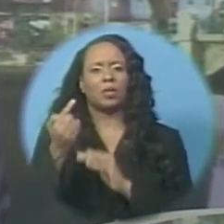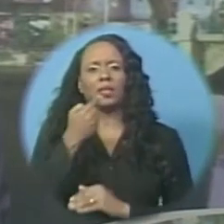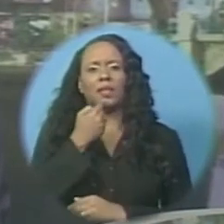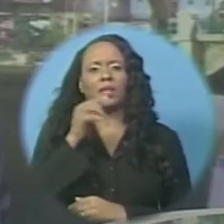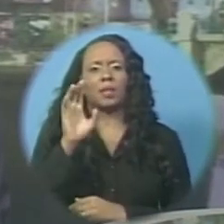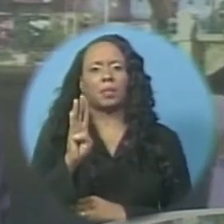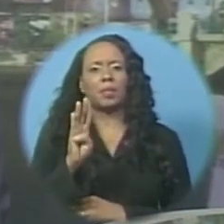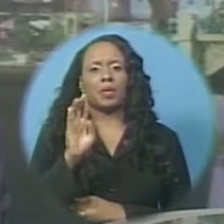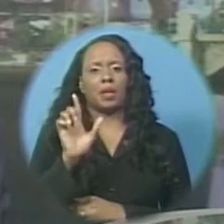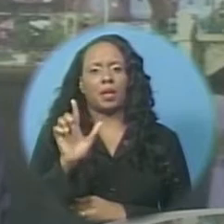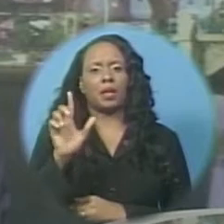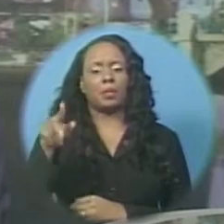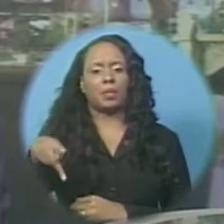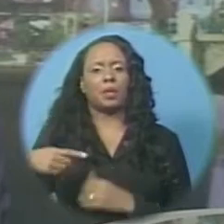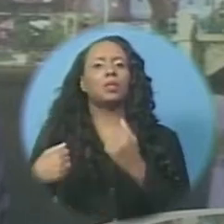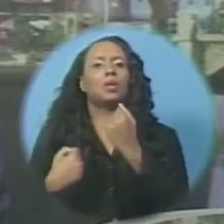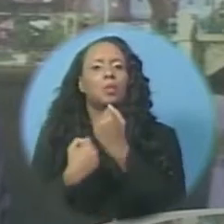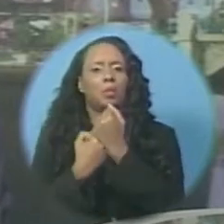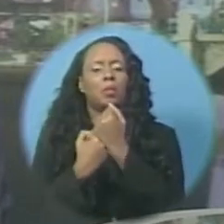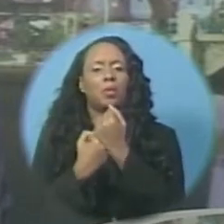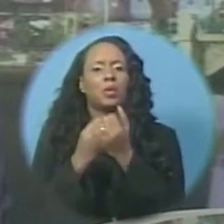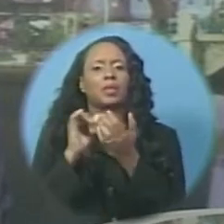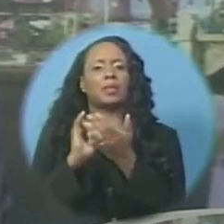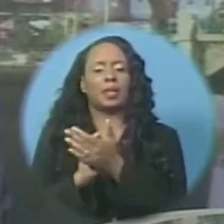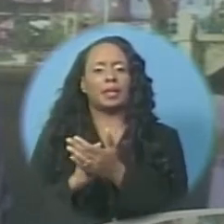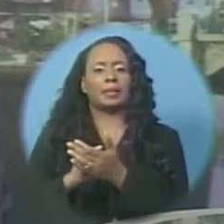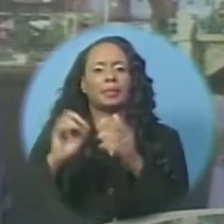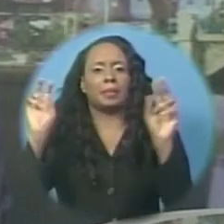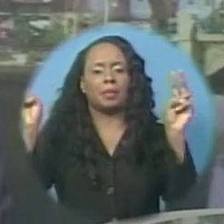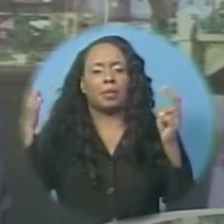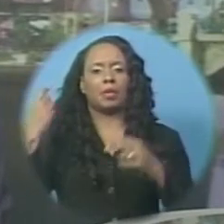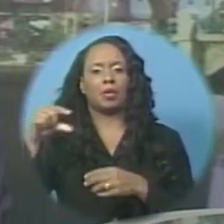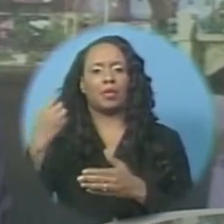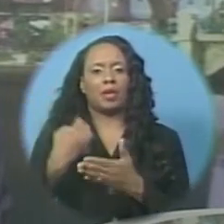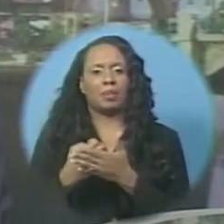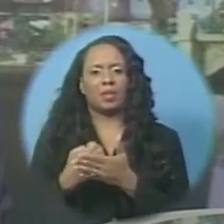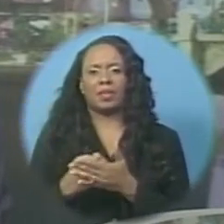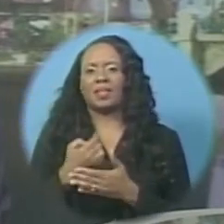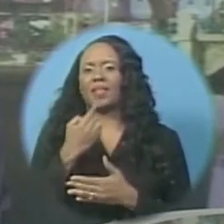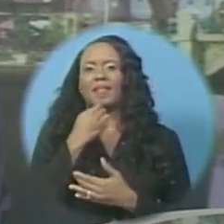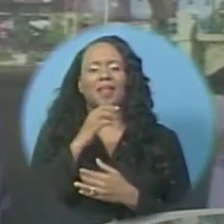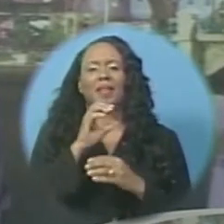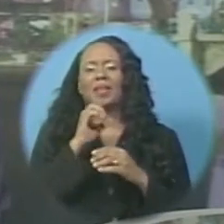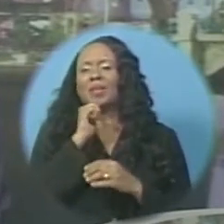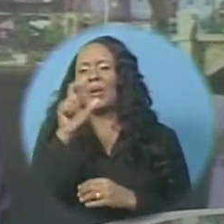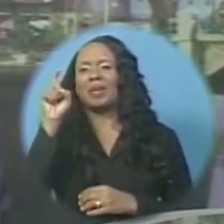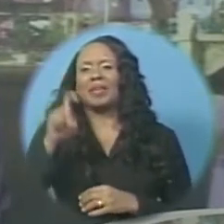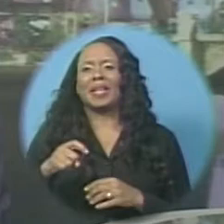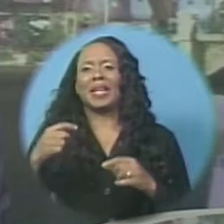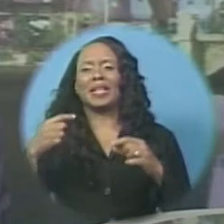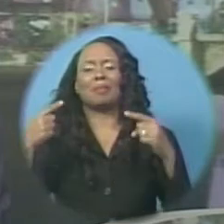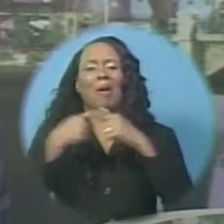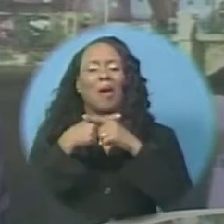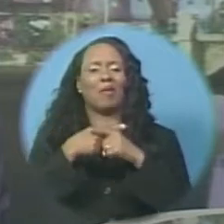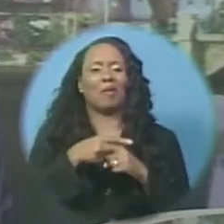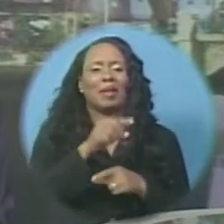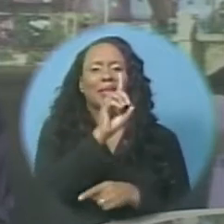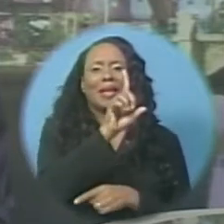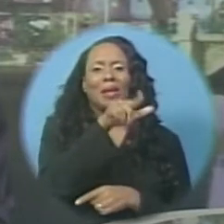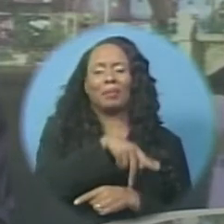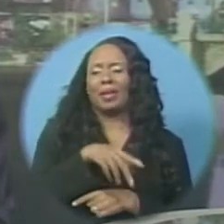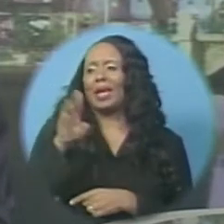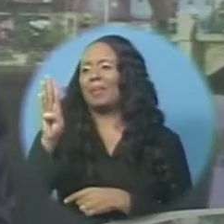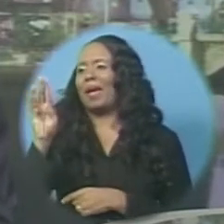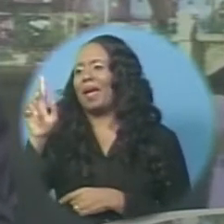Labour Party supports the resolution. According to him, there's no need for partisan politics on issues such as climate change and the